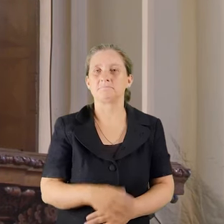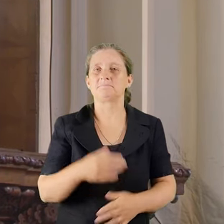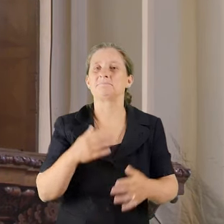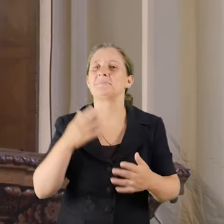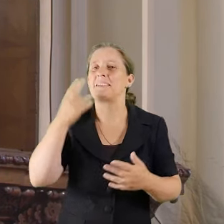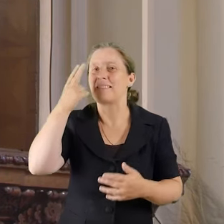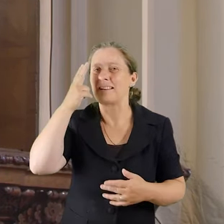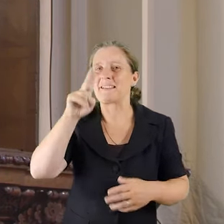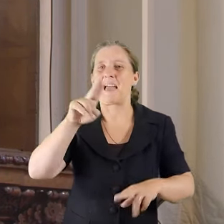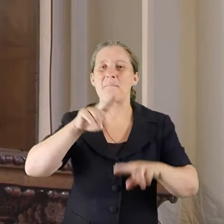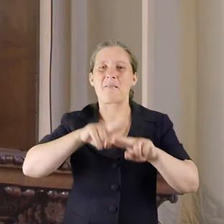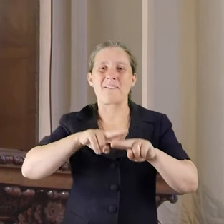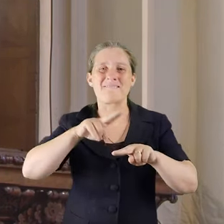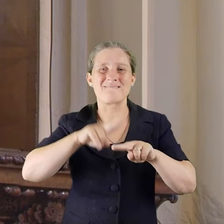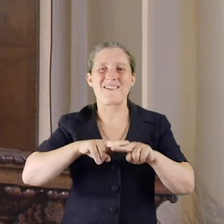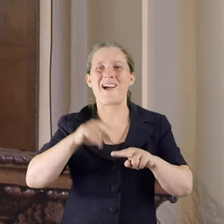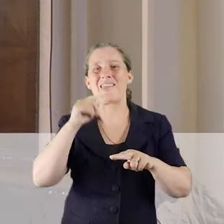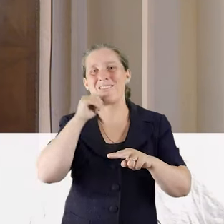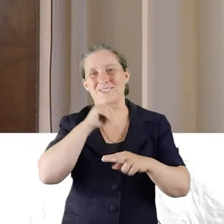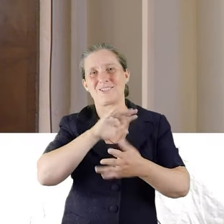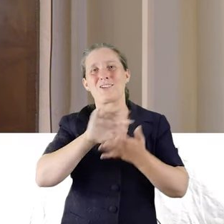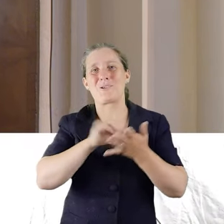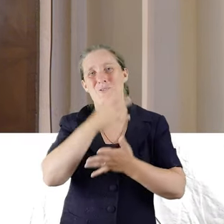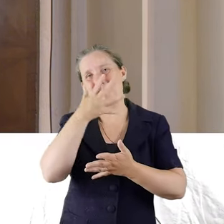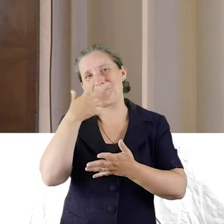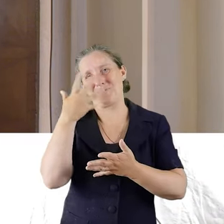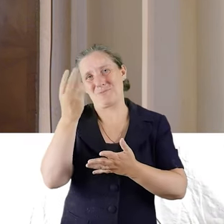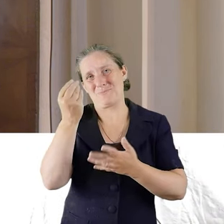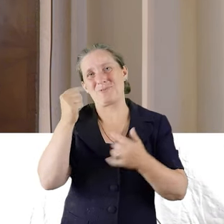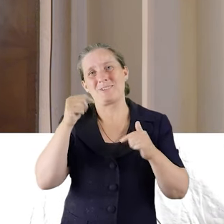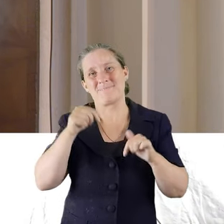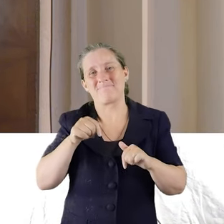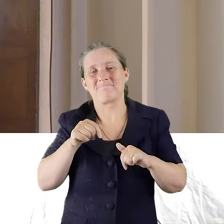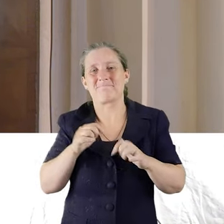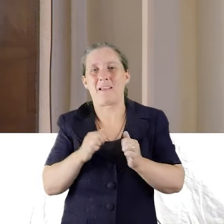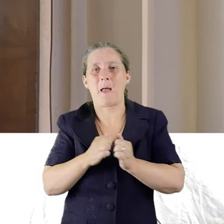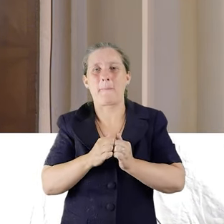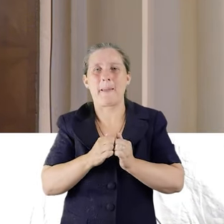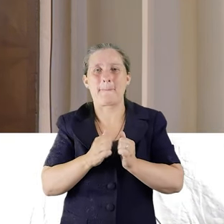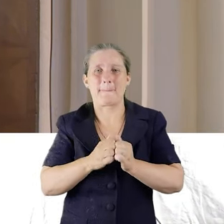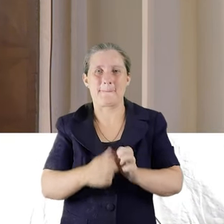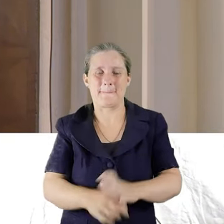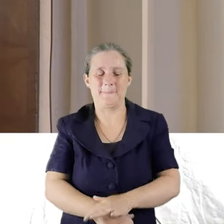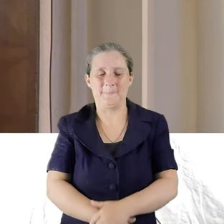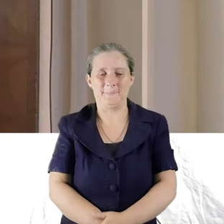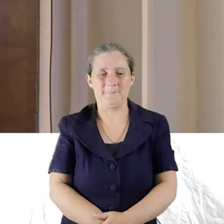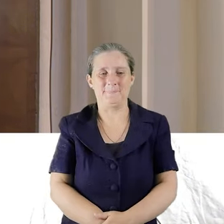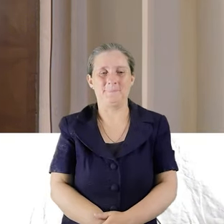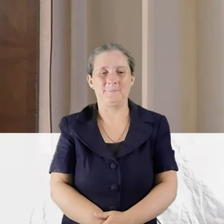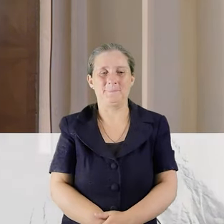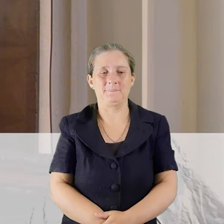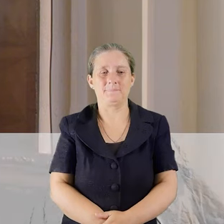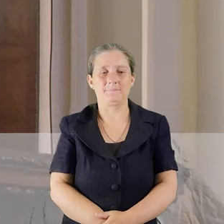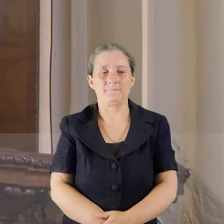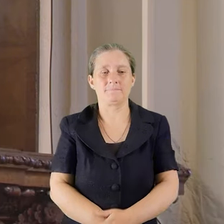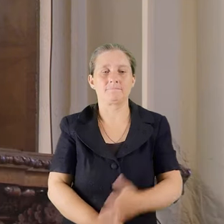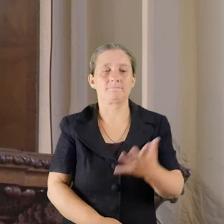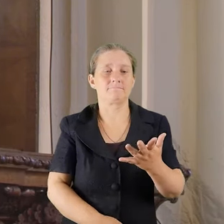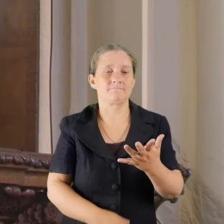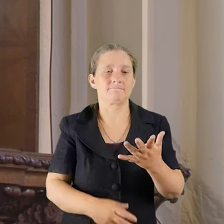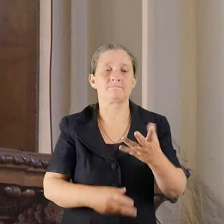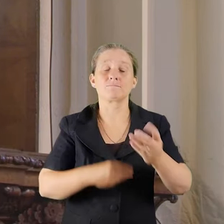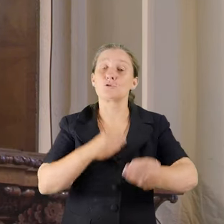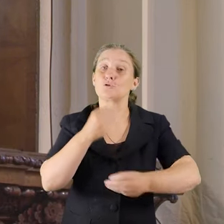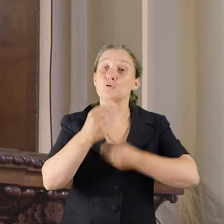In the name of the Father, and of the Son, and of the Holy Spirit. Amen. There is